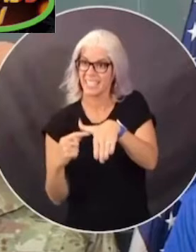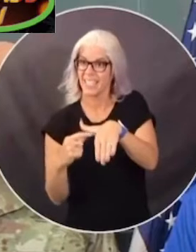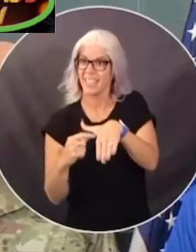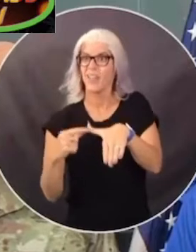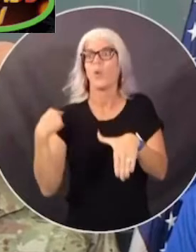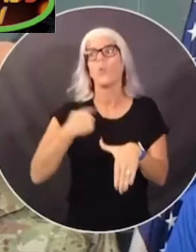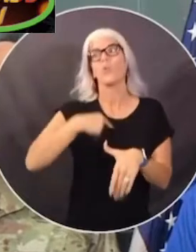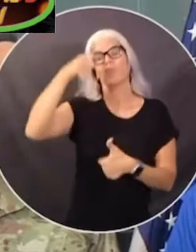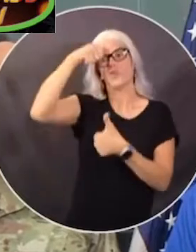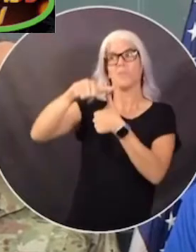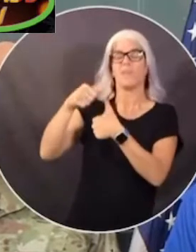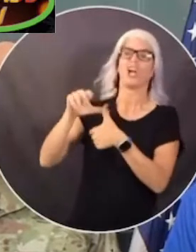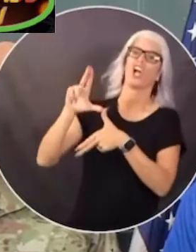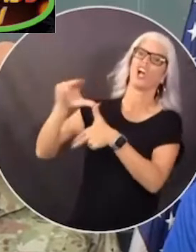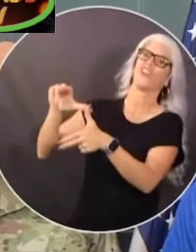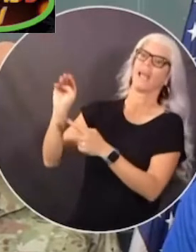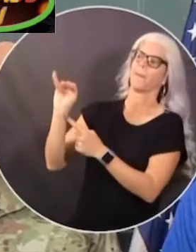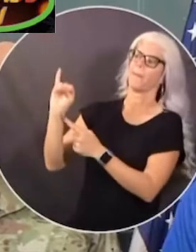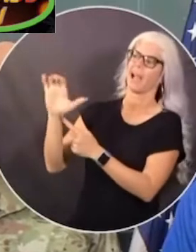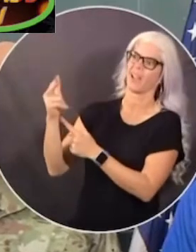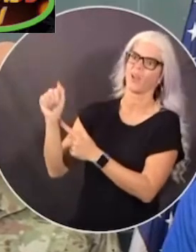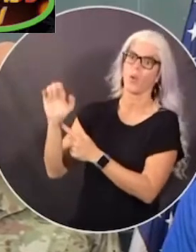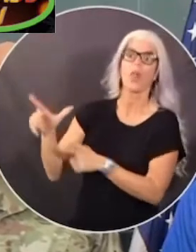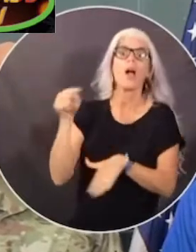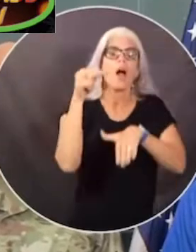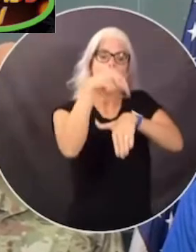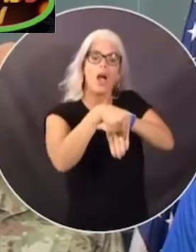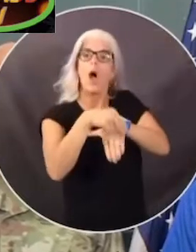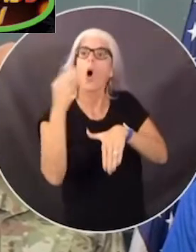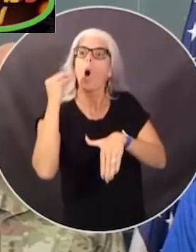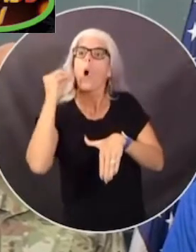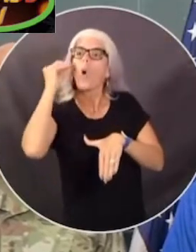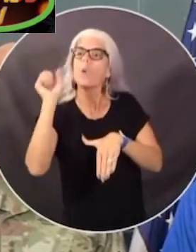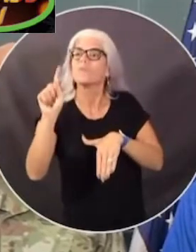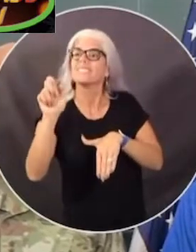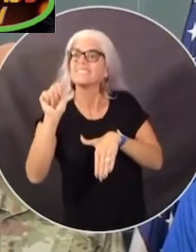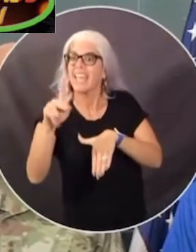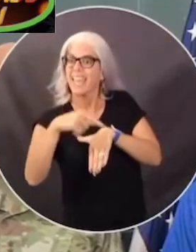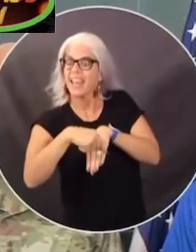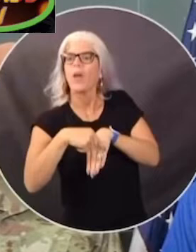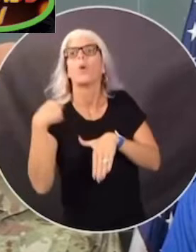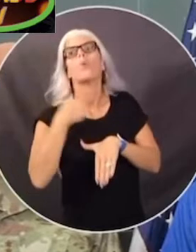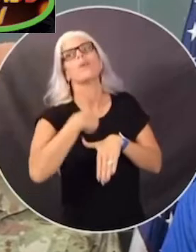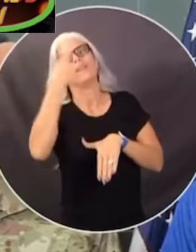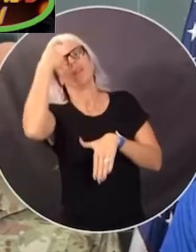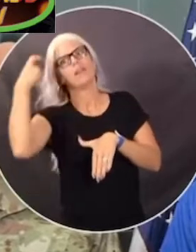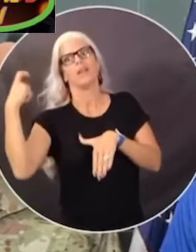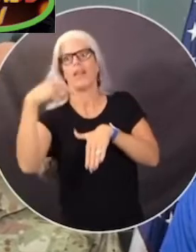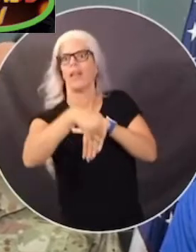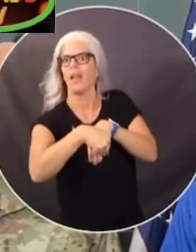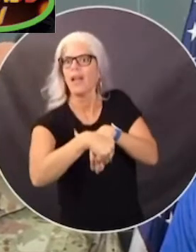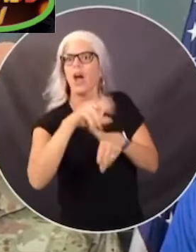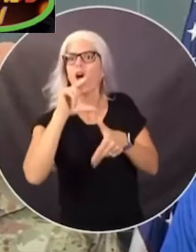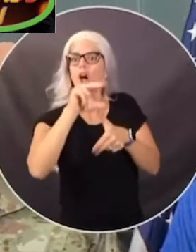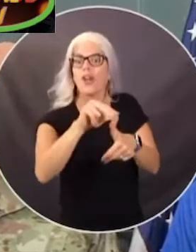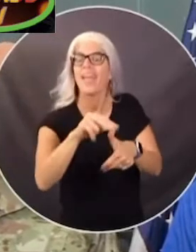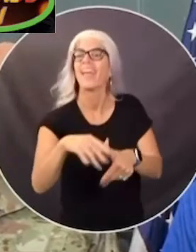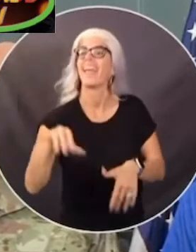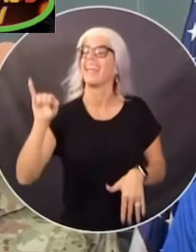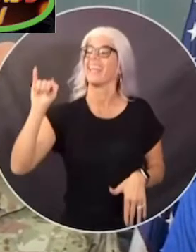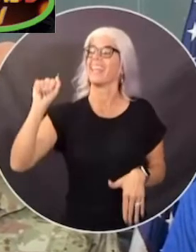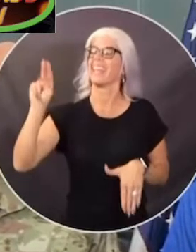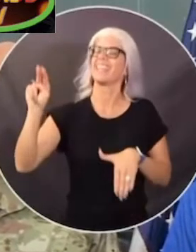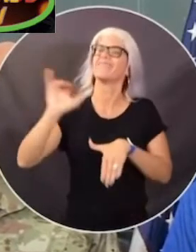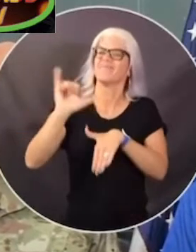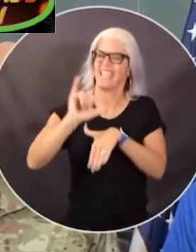Homestead, Hurricane Andrew is just part of the DNA of the community. This Ian is going to rank up there with that. So, you know, we need the thoughts